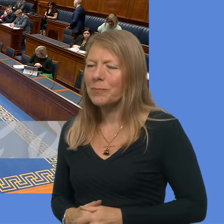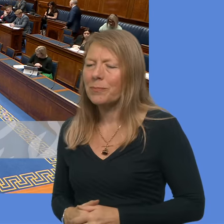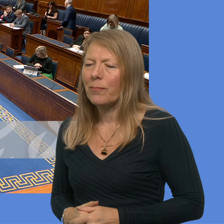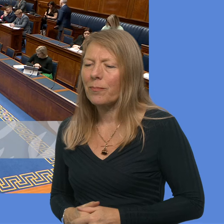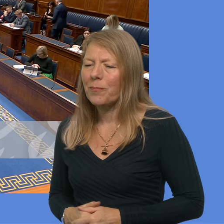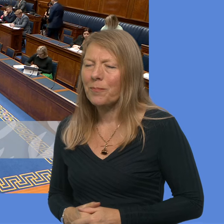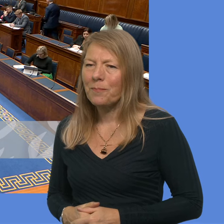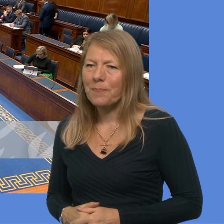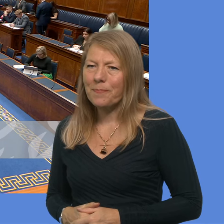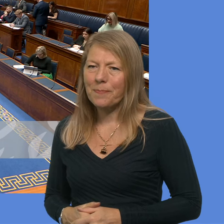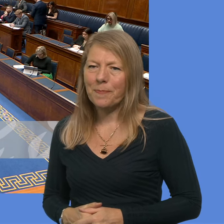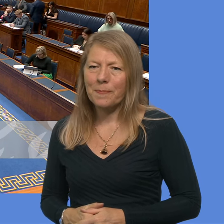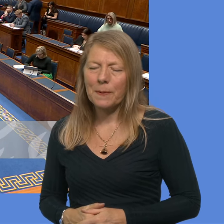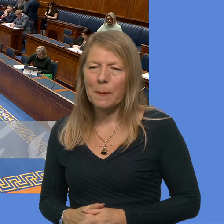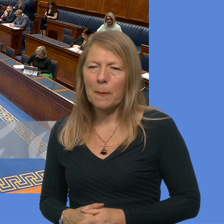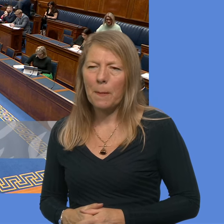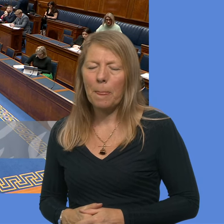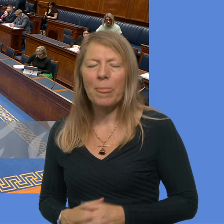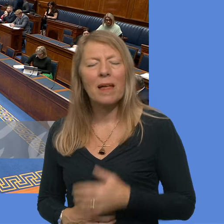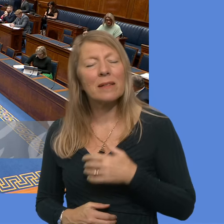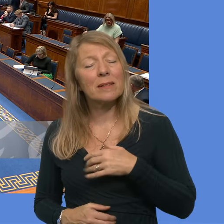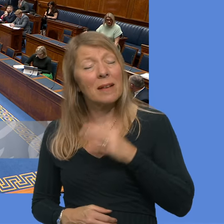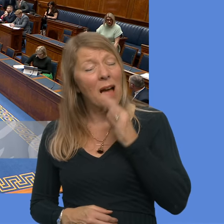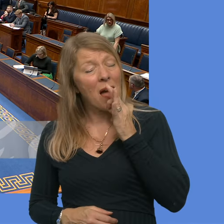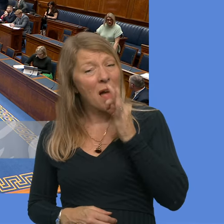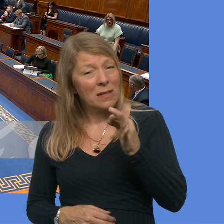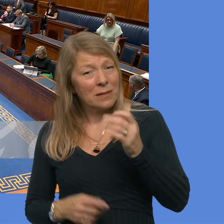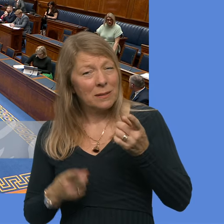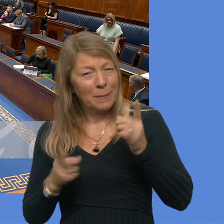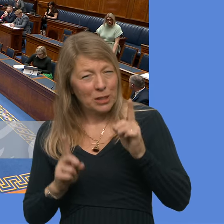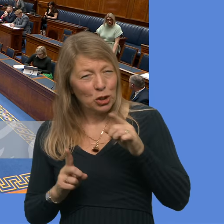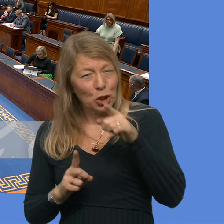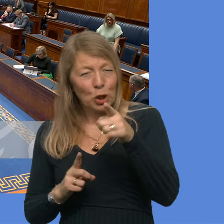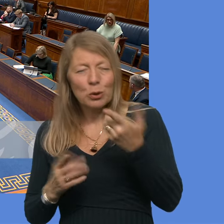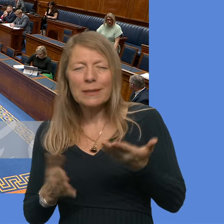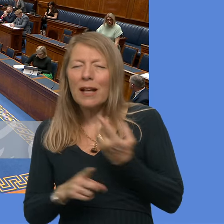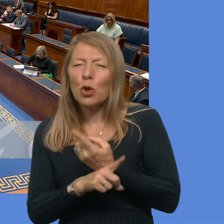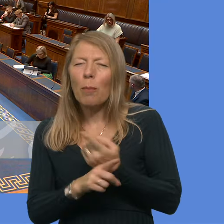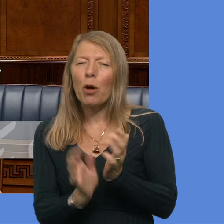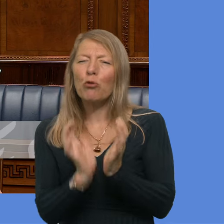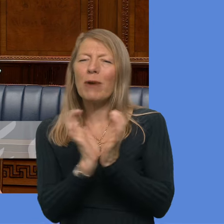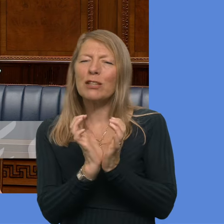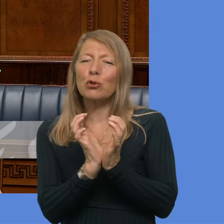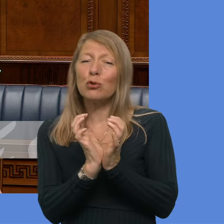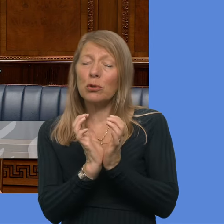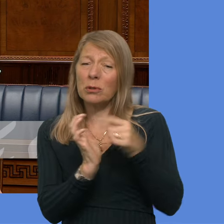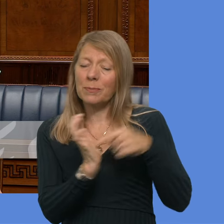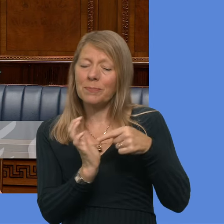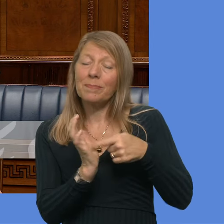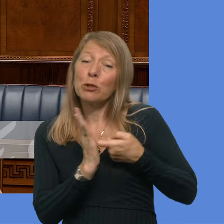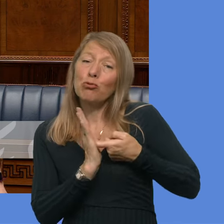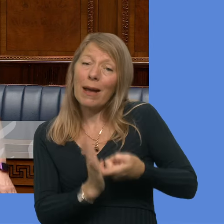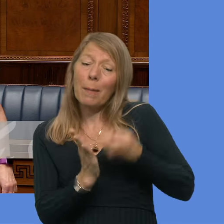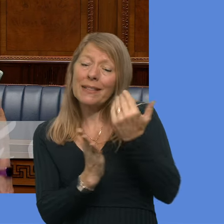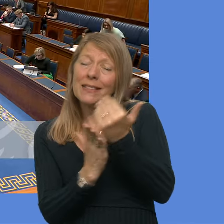Can I ask the Minister, given the recommendations that have come out in relation to credit unions today, whether you will take up those recommendations and bring them